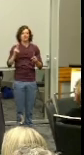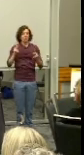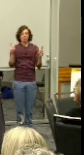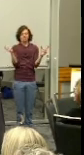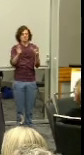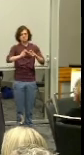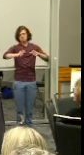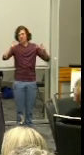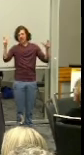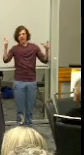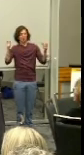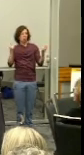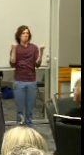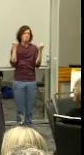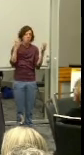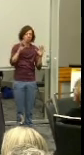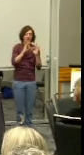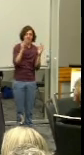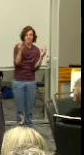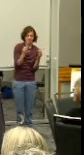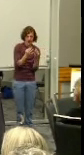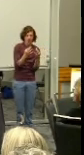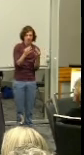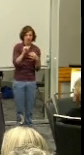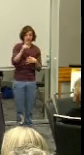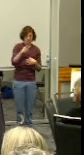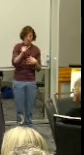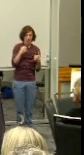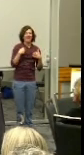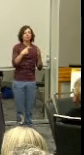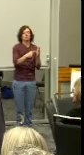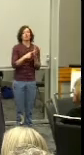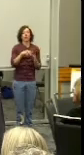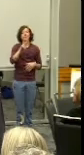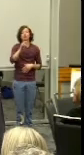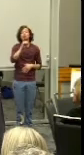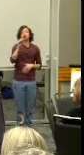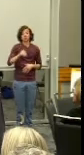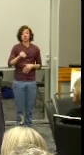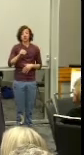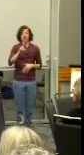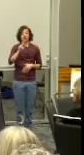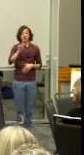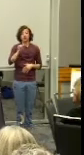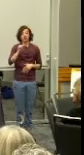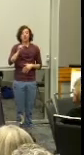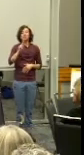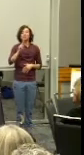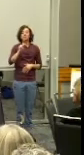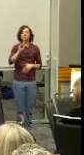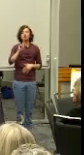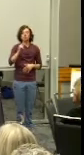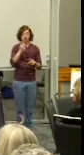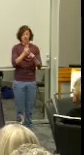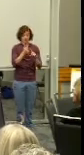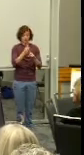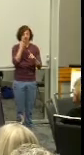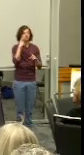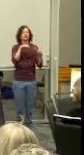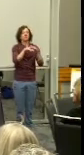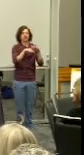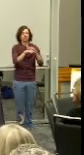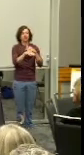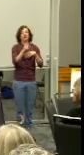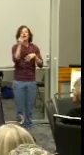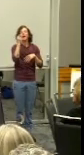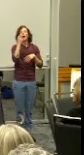like big multifamily apartments, there's a requirement of 2% of those units to be accessible, but that's only multifamily. That isn't all